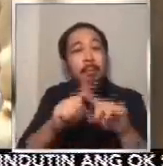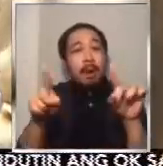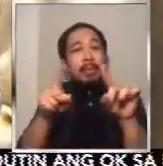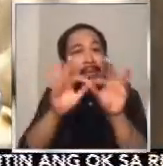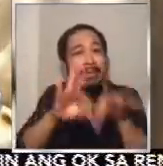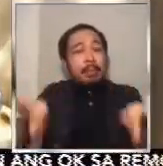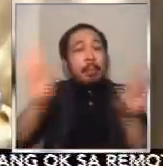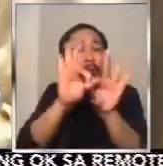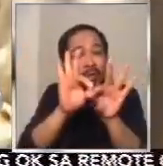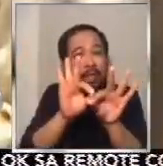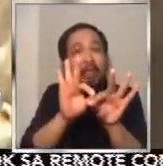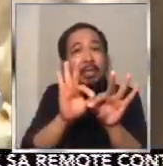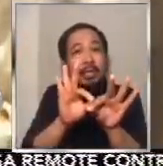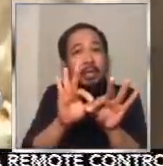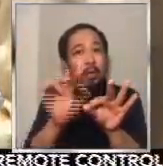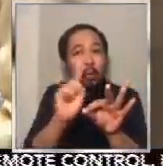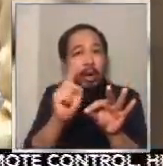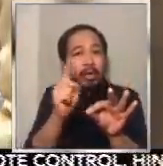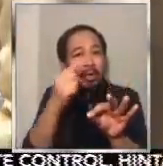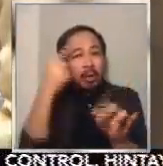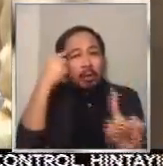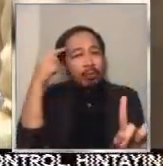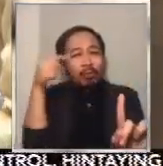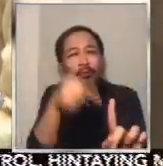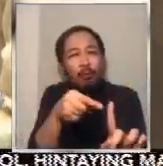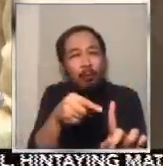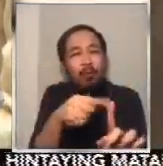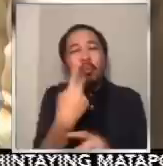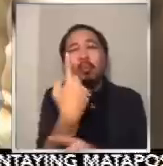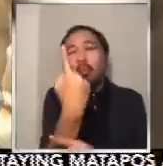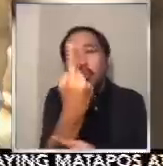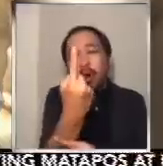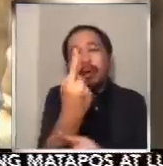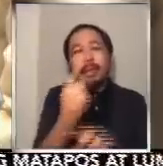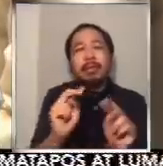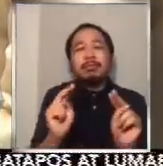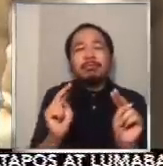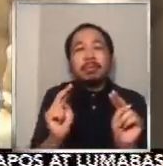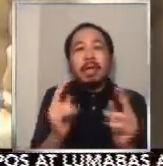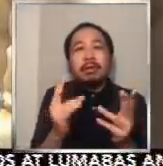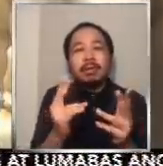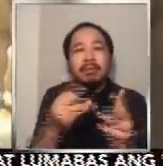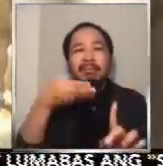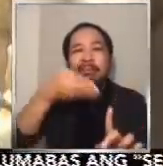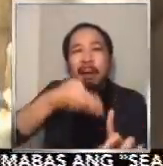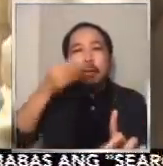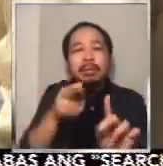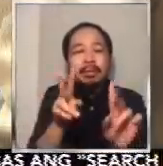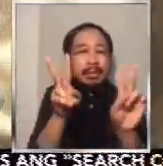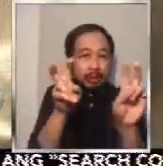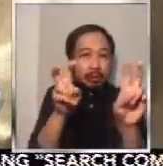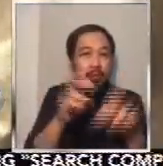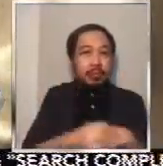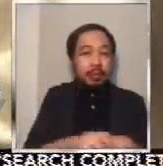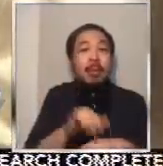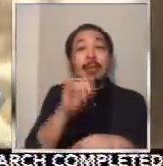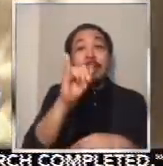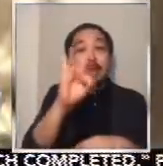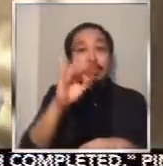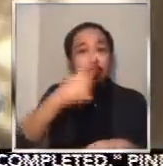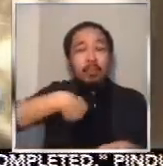one partisan political issue. If we are going to survive and build back